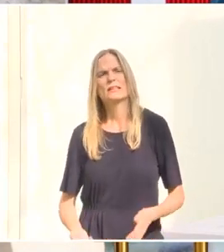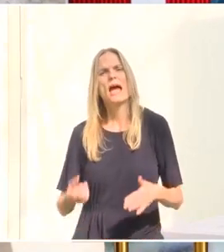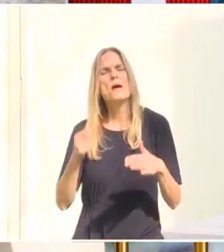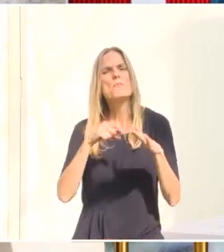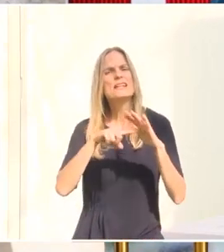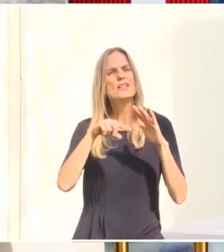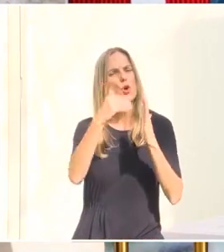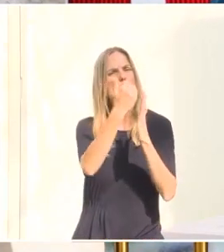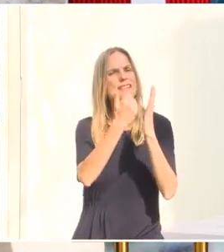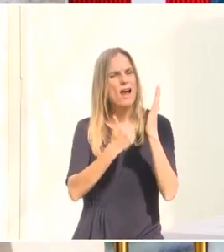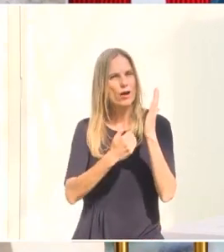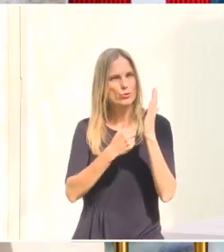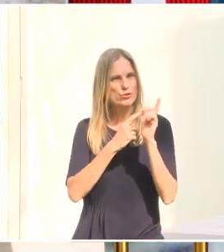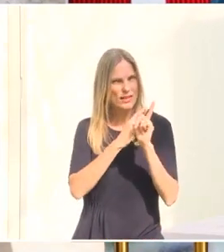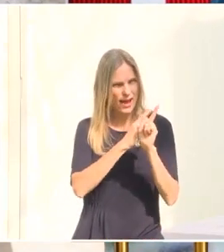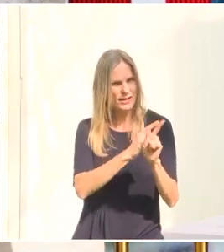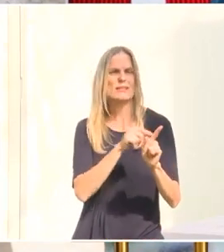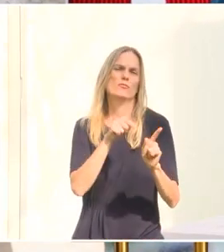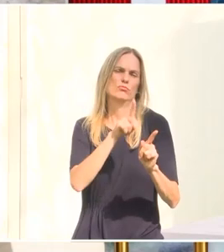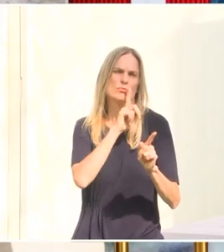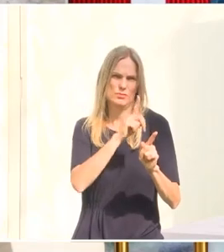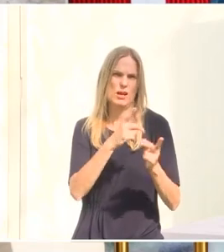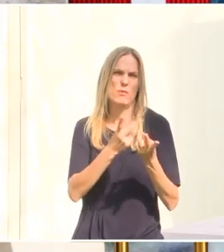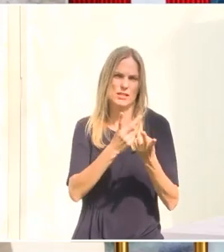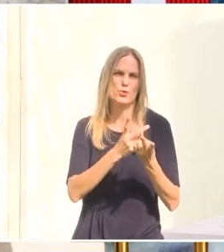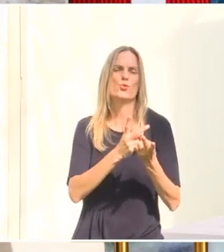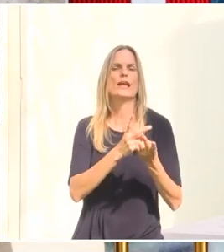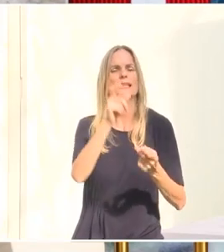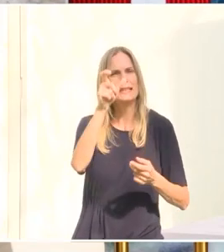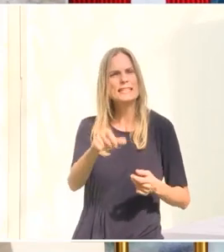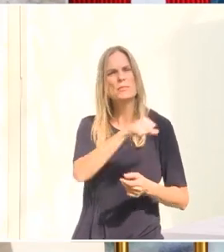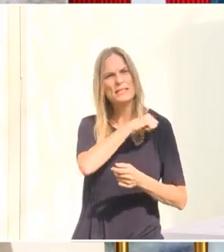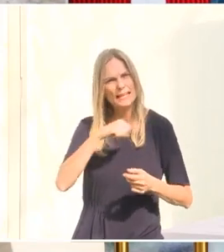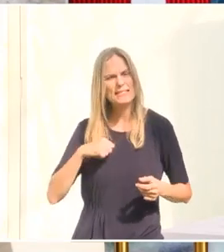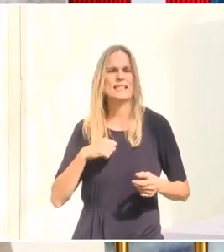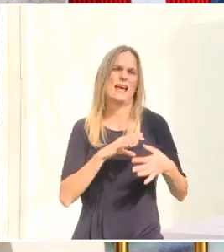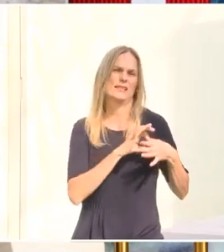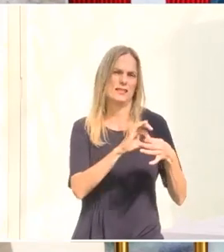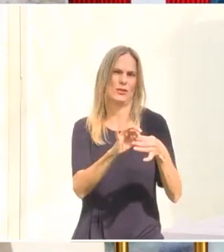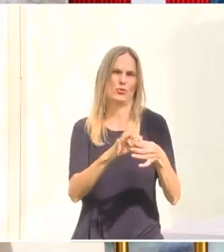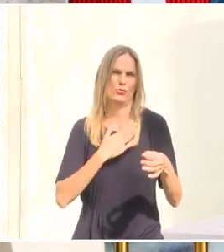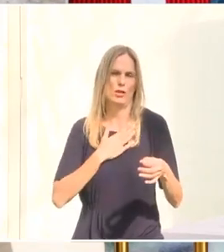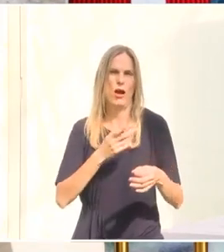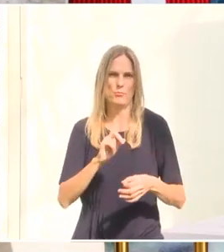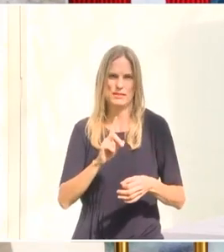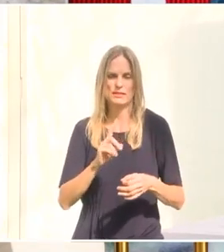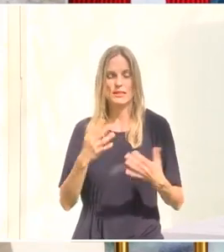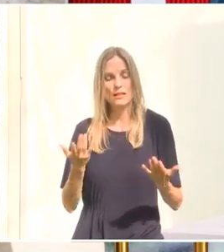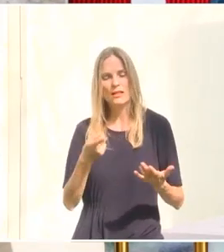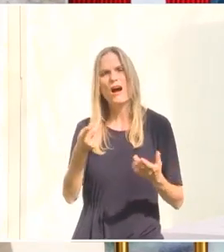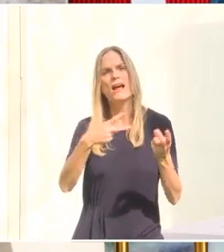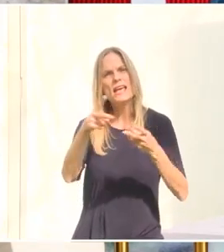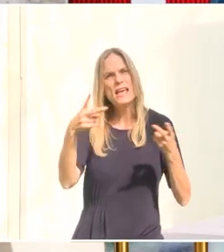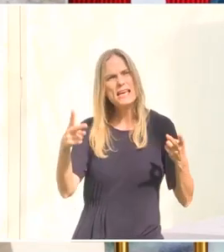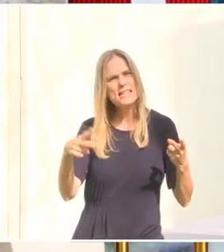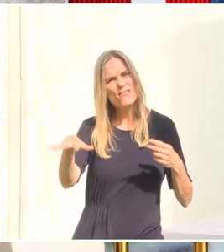laws. But it's really up to the individual. And this kind of then goes down to whether it's different regions and countries